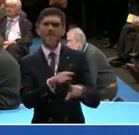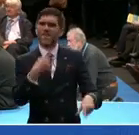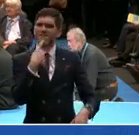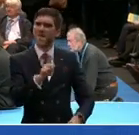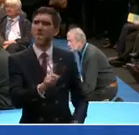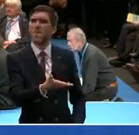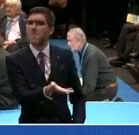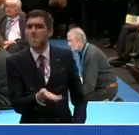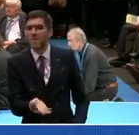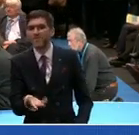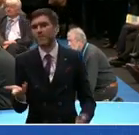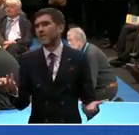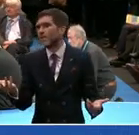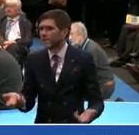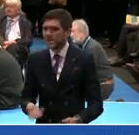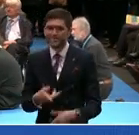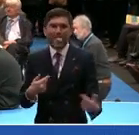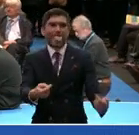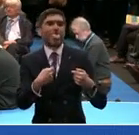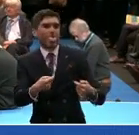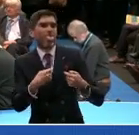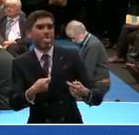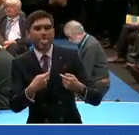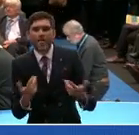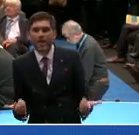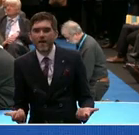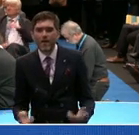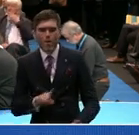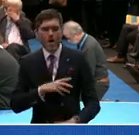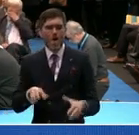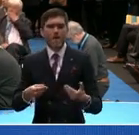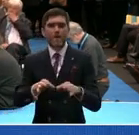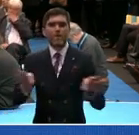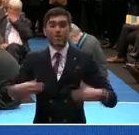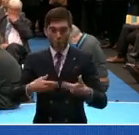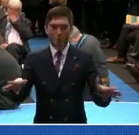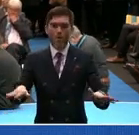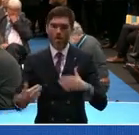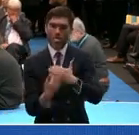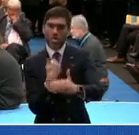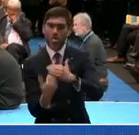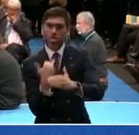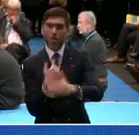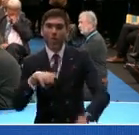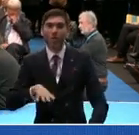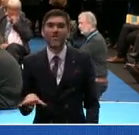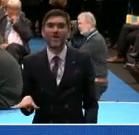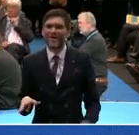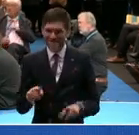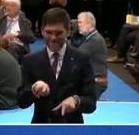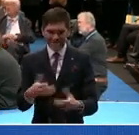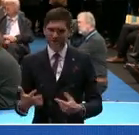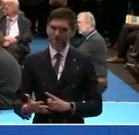plans? Well, of course, they attack them because they want open borders. They don't care about the intolerable